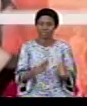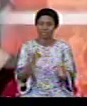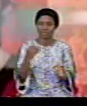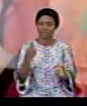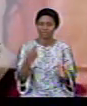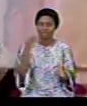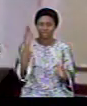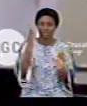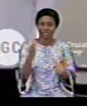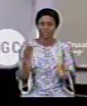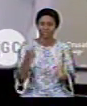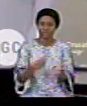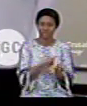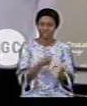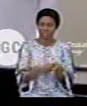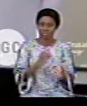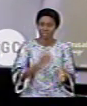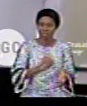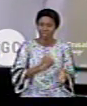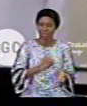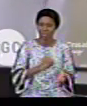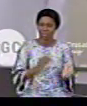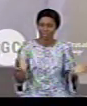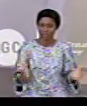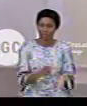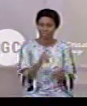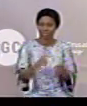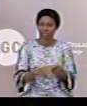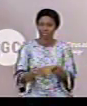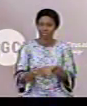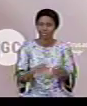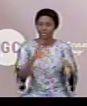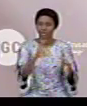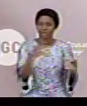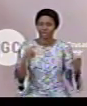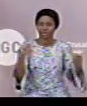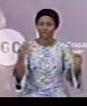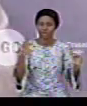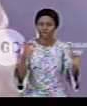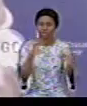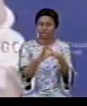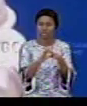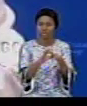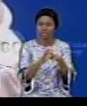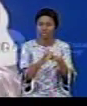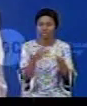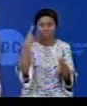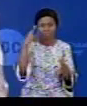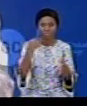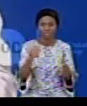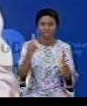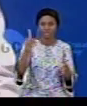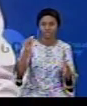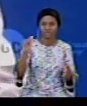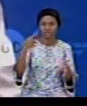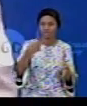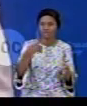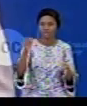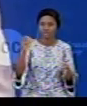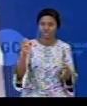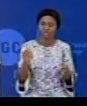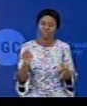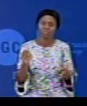Cuba. I urge you to connect with Pastor Dr. W.F. Kumuyi for the next global crusade,